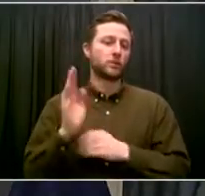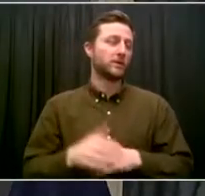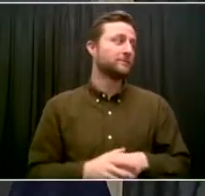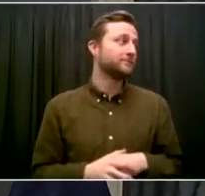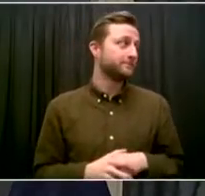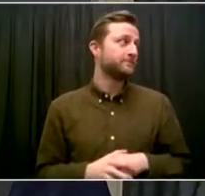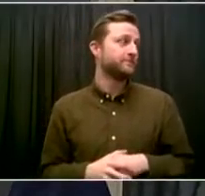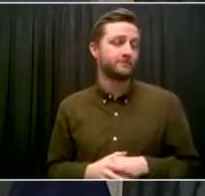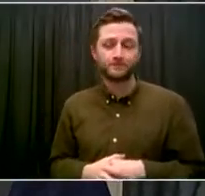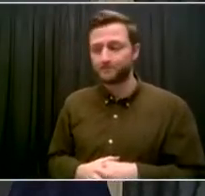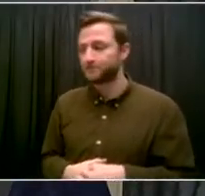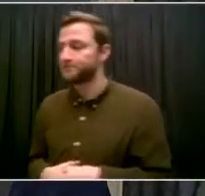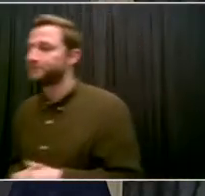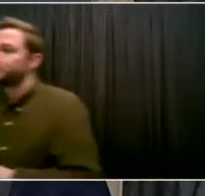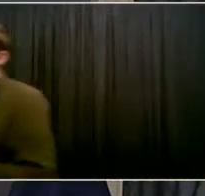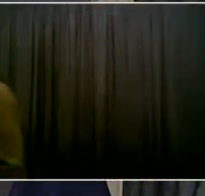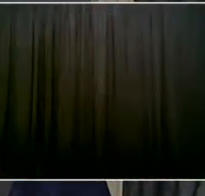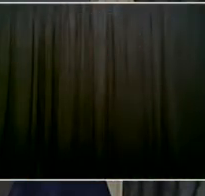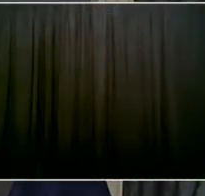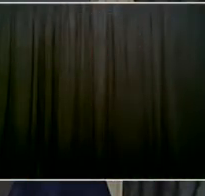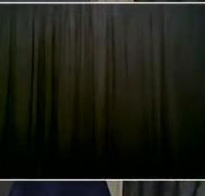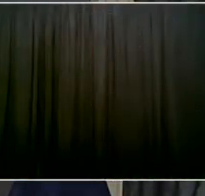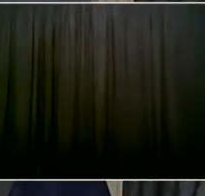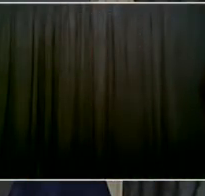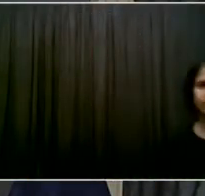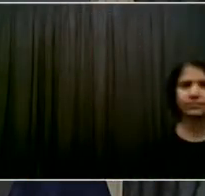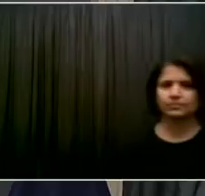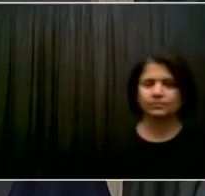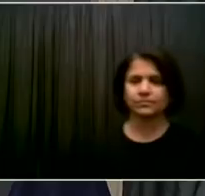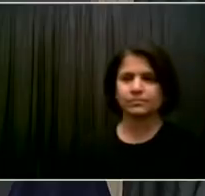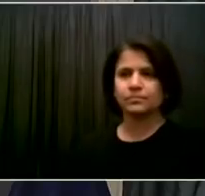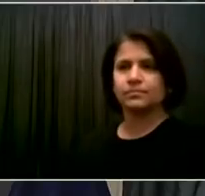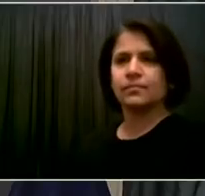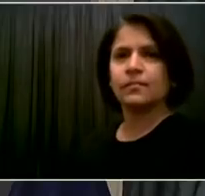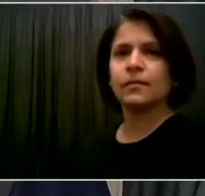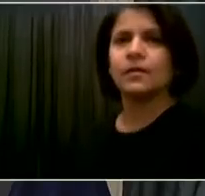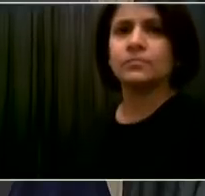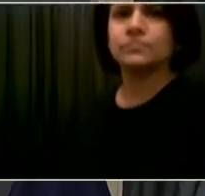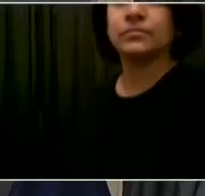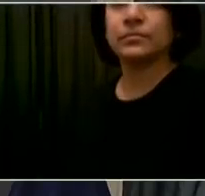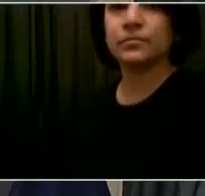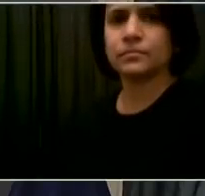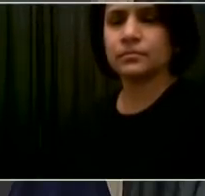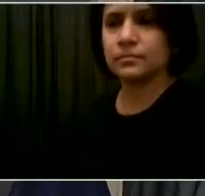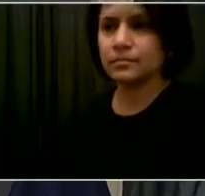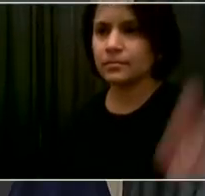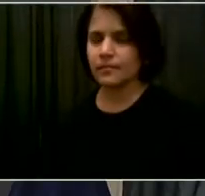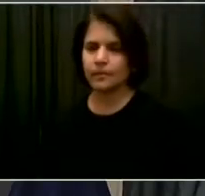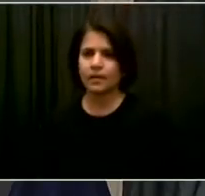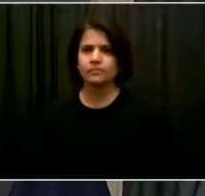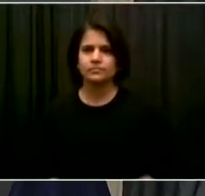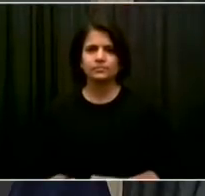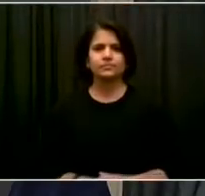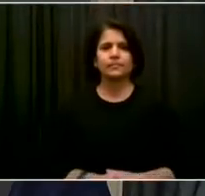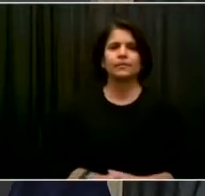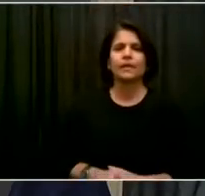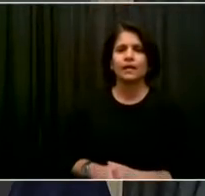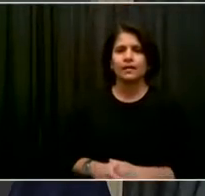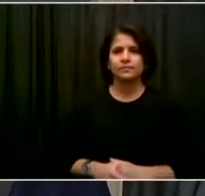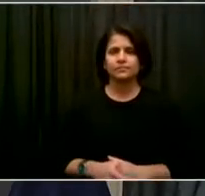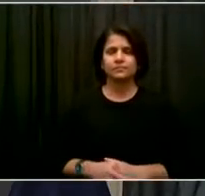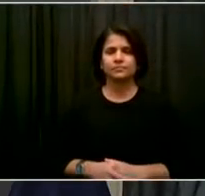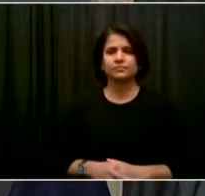We're going to start with on-topic questions. We're going to do a few here in the room, and then we're going to move to WebEx. On-topic,